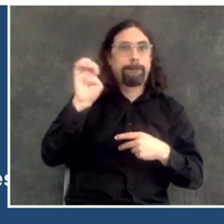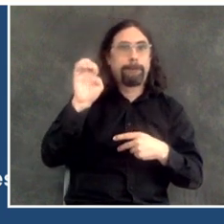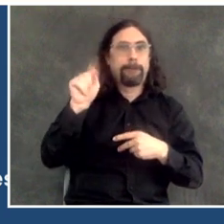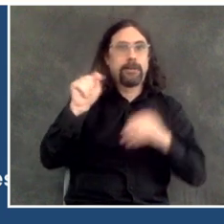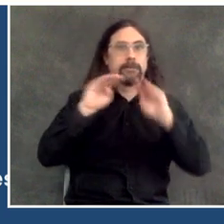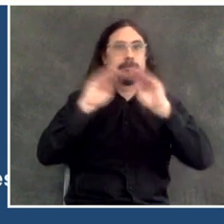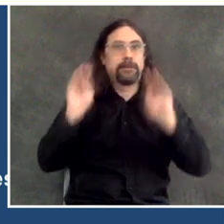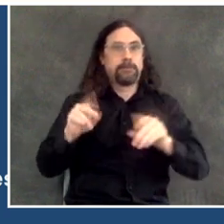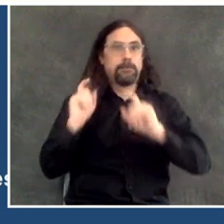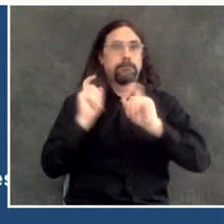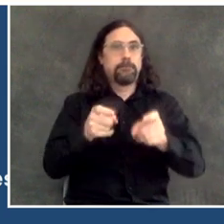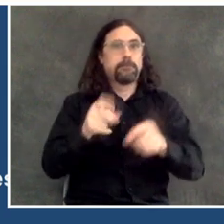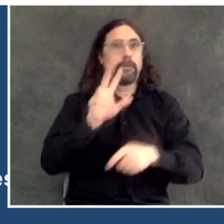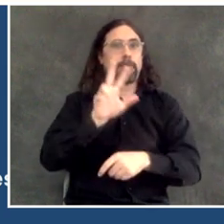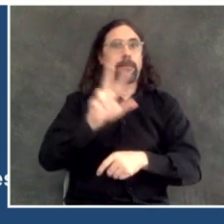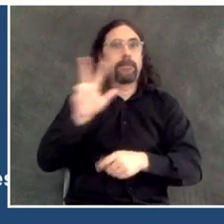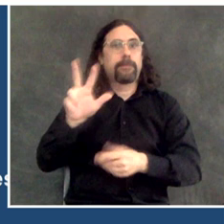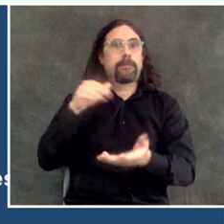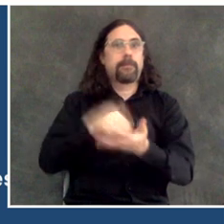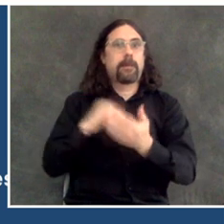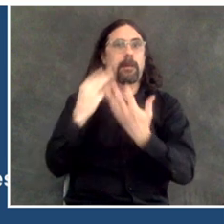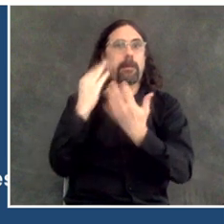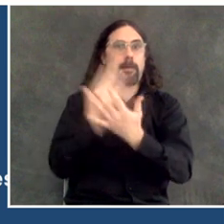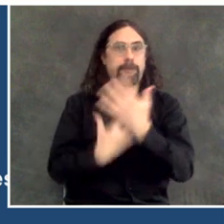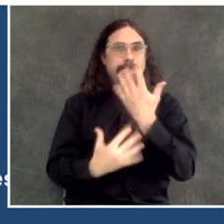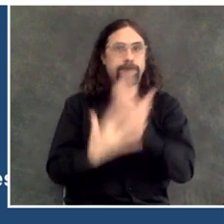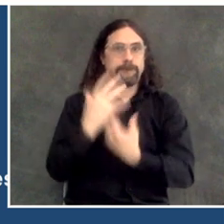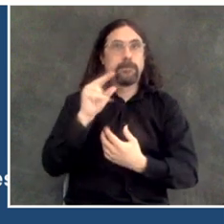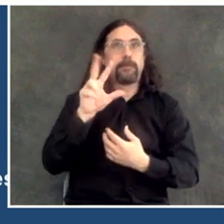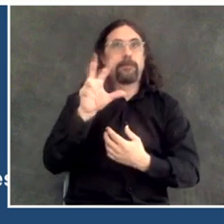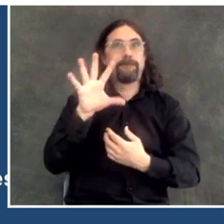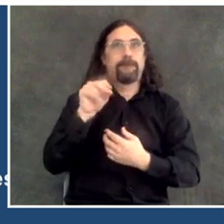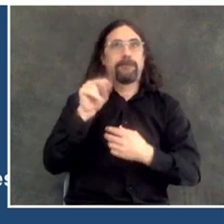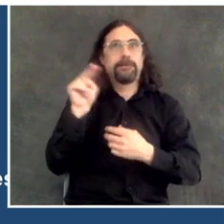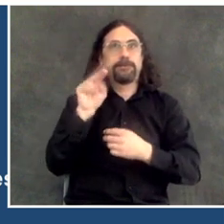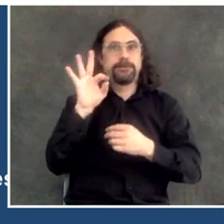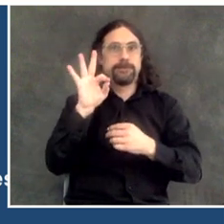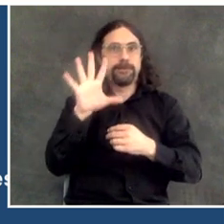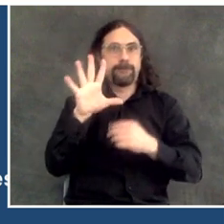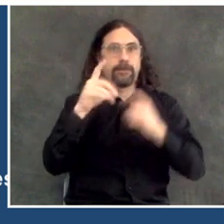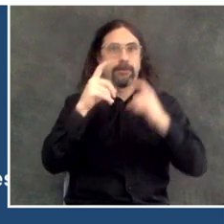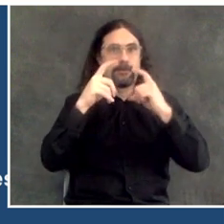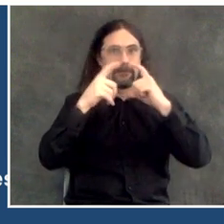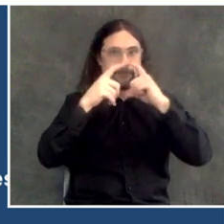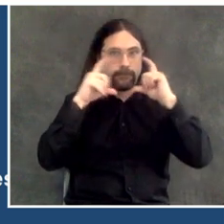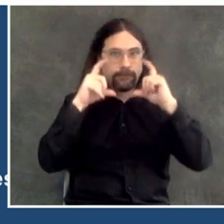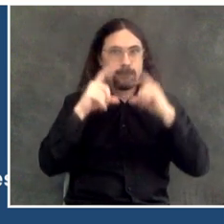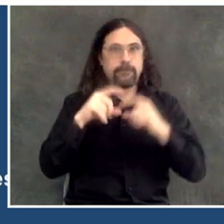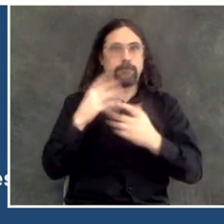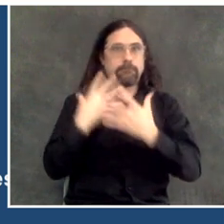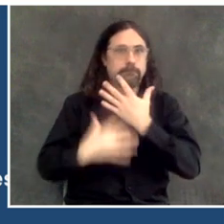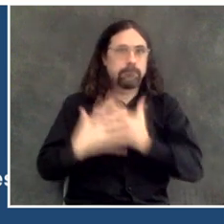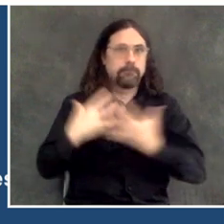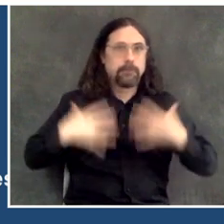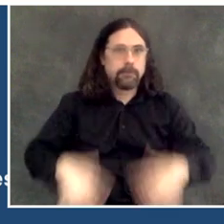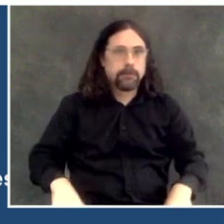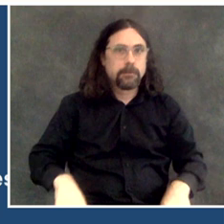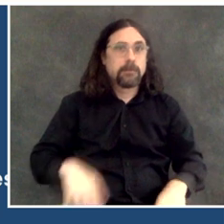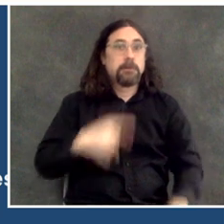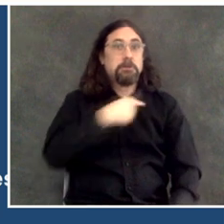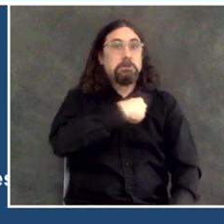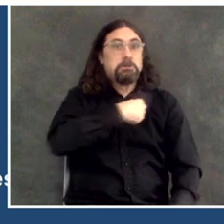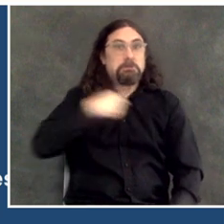us, 20,000 surgical masks right here from New York City. New York Roadrunners, that sponsors our wonderful